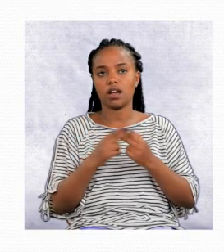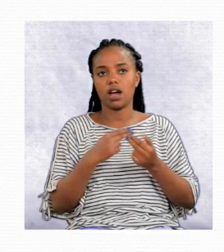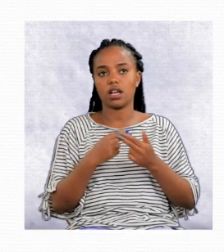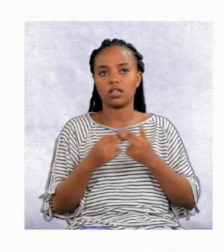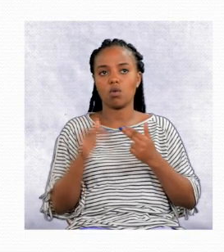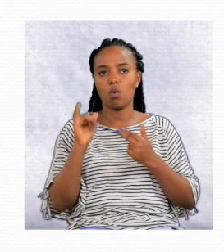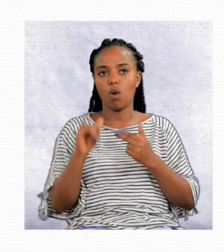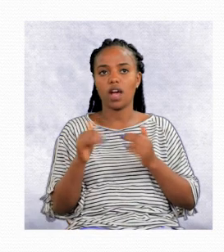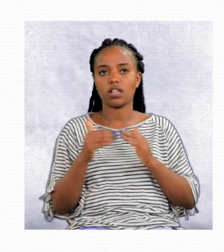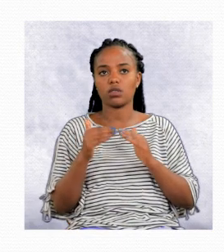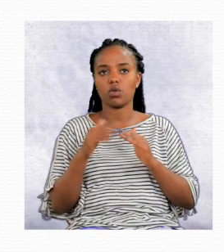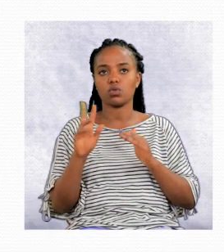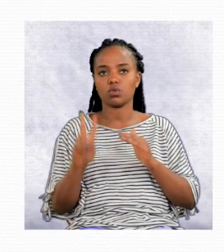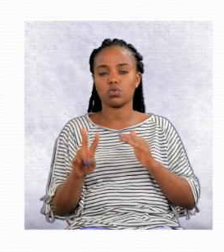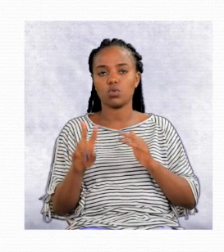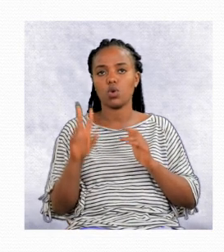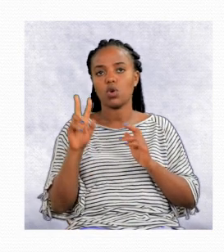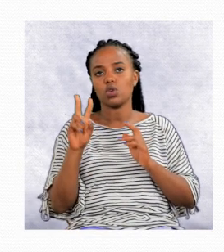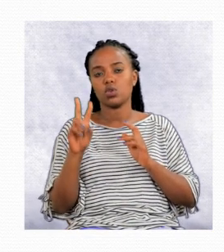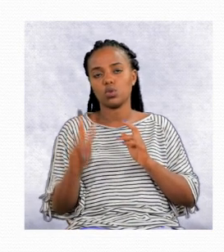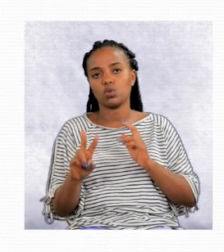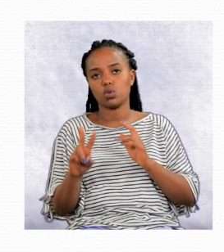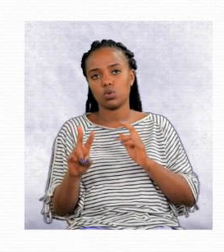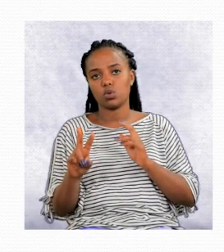times y is 2. It is 2